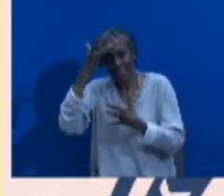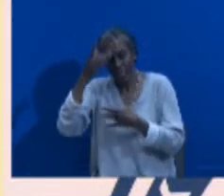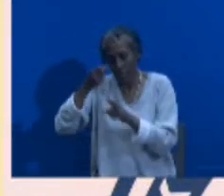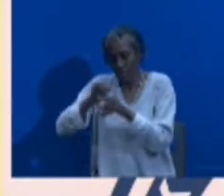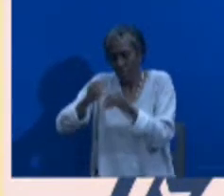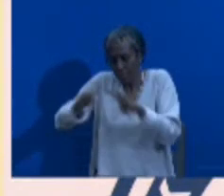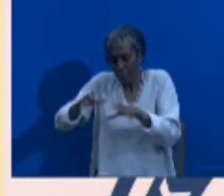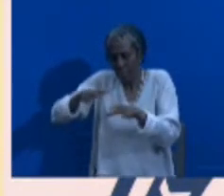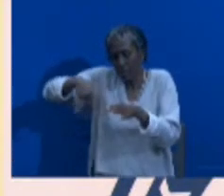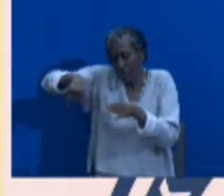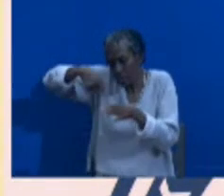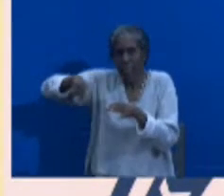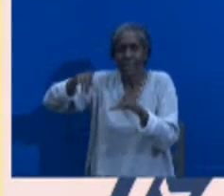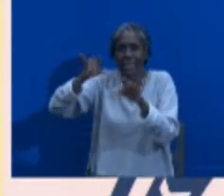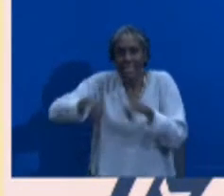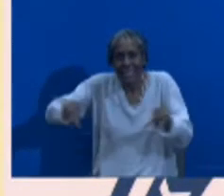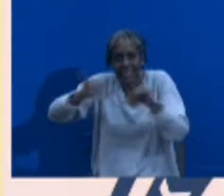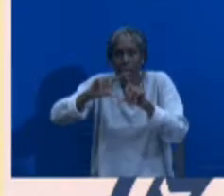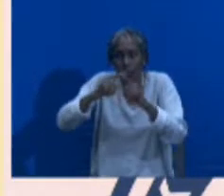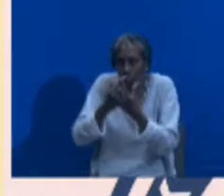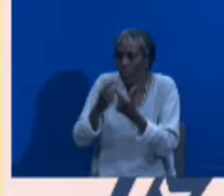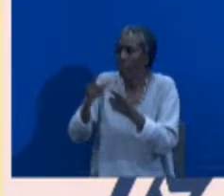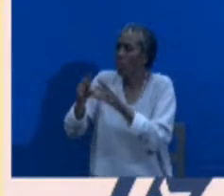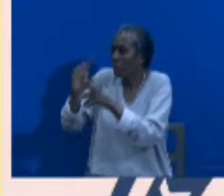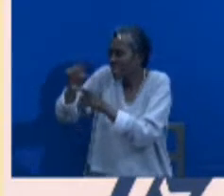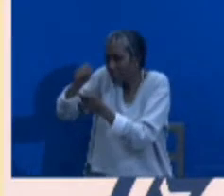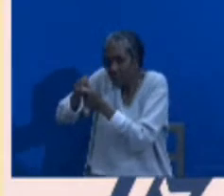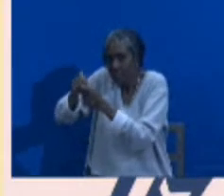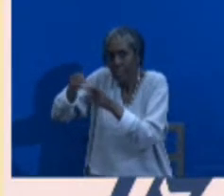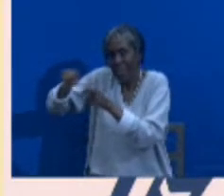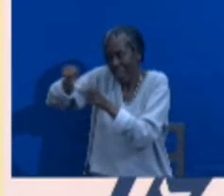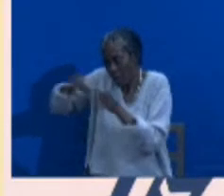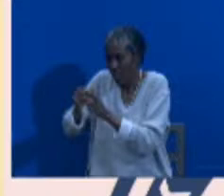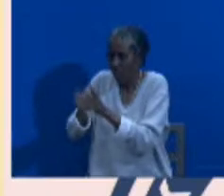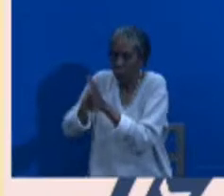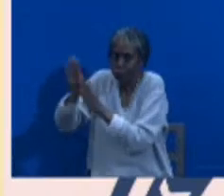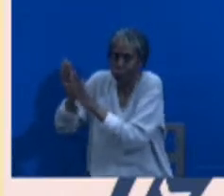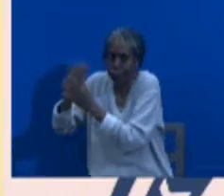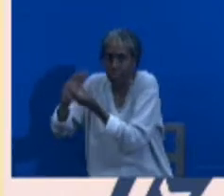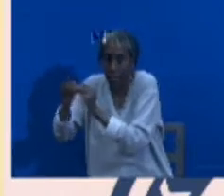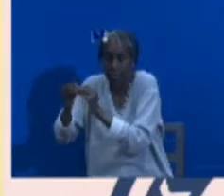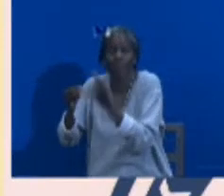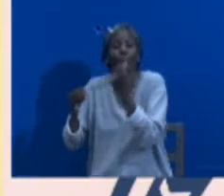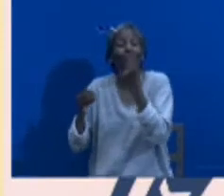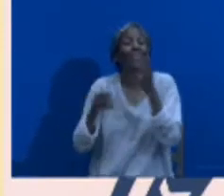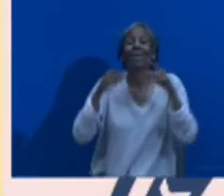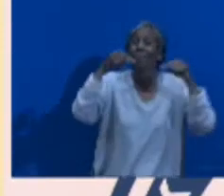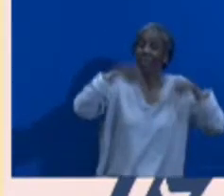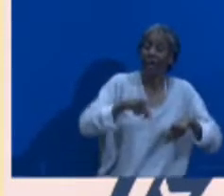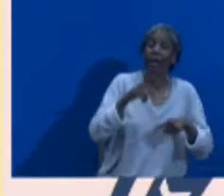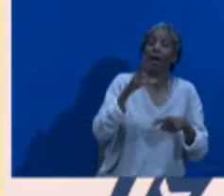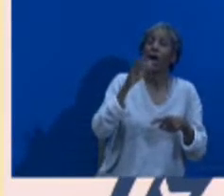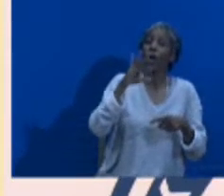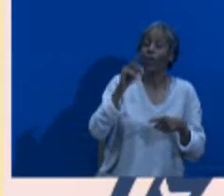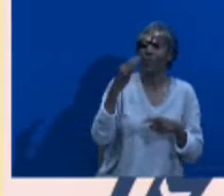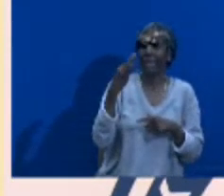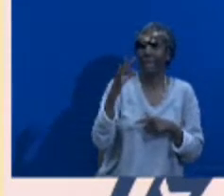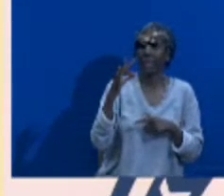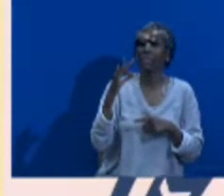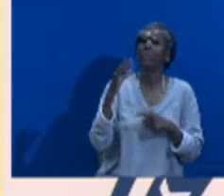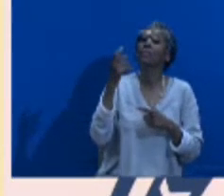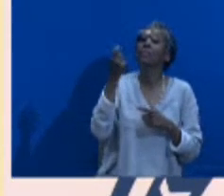My use of the term was in this general context. In the context of COVID-19, we've received specific guidance